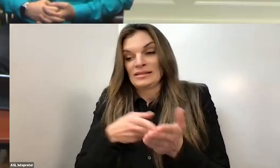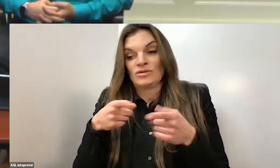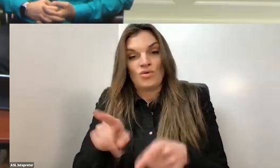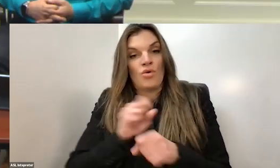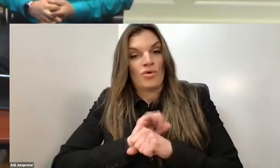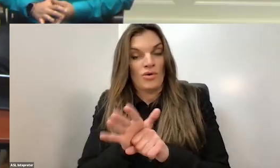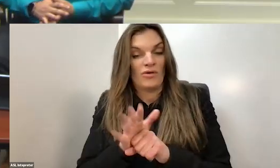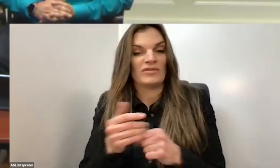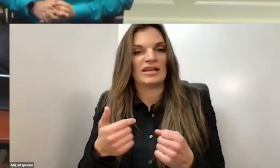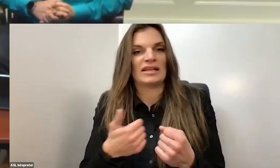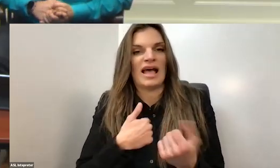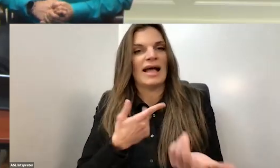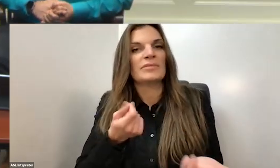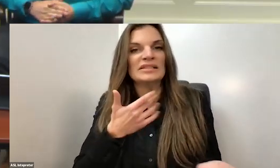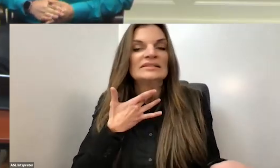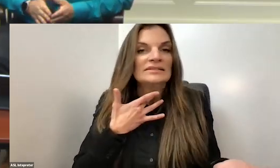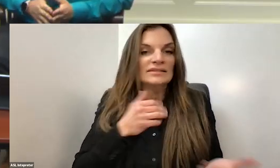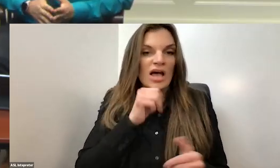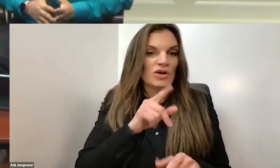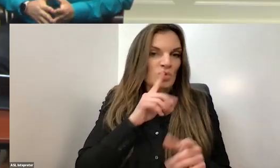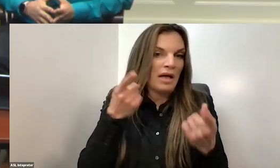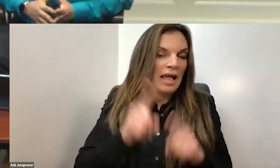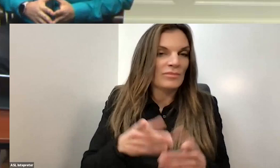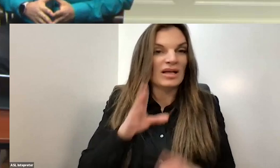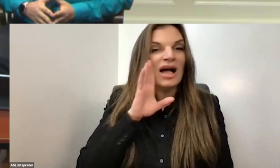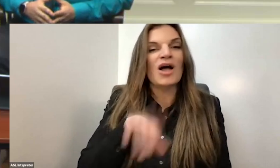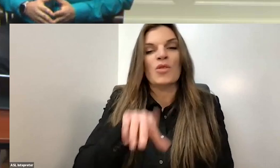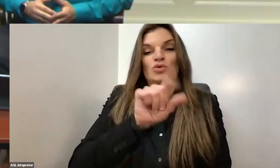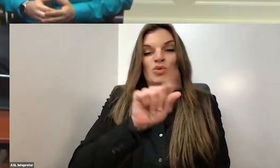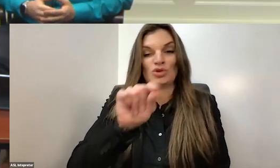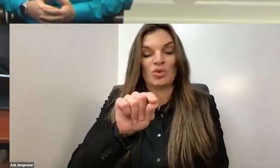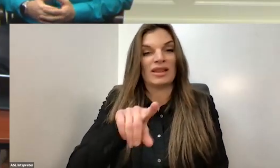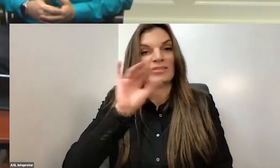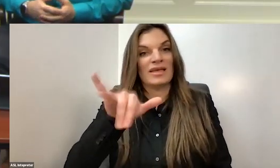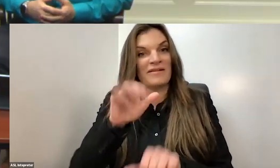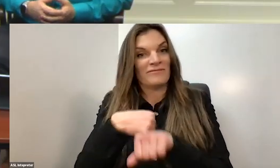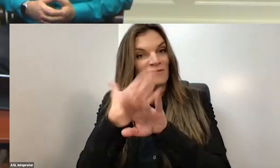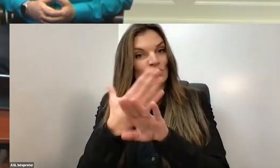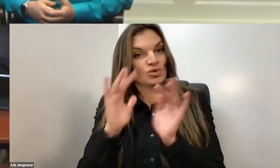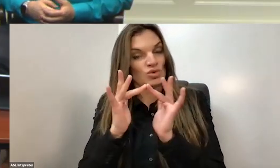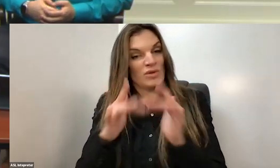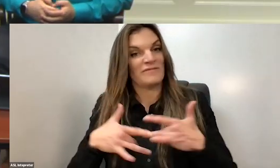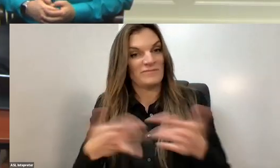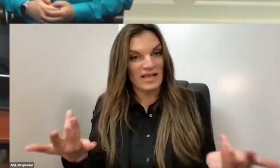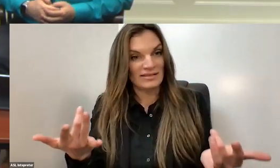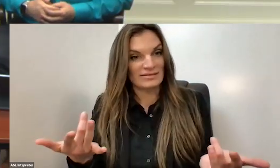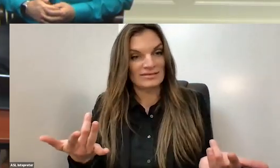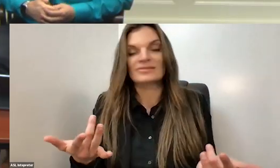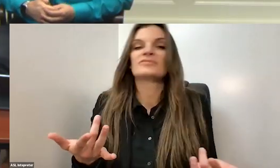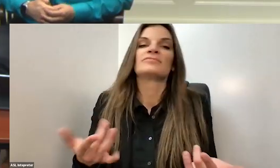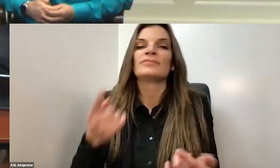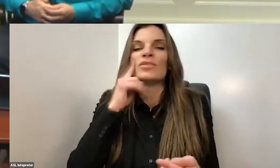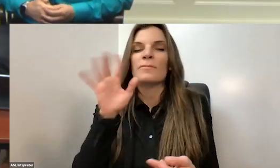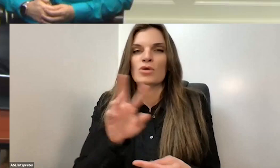happen. But even in 2020, I think virtual events that were at least at that point, I think there